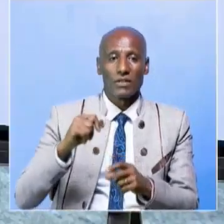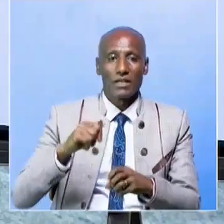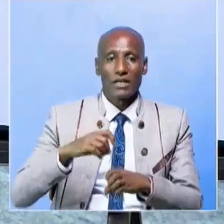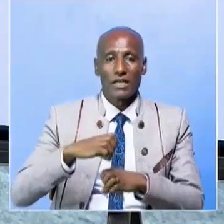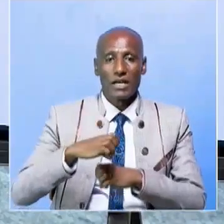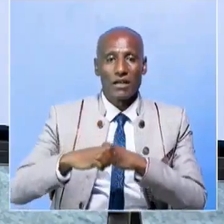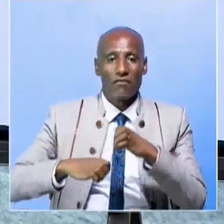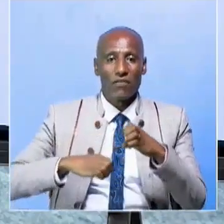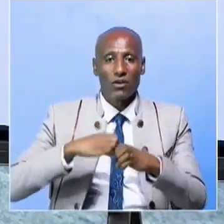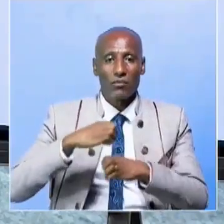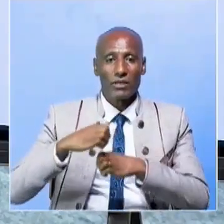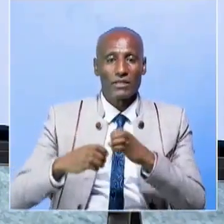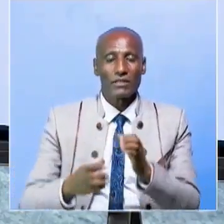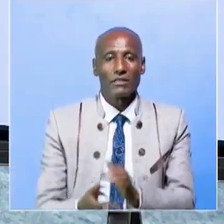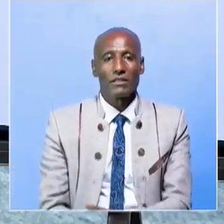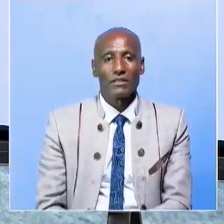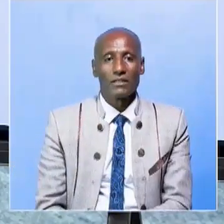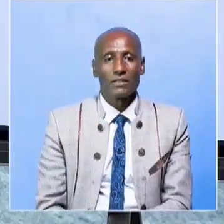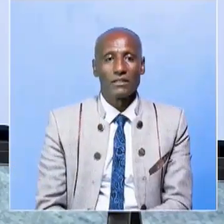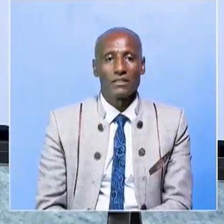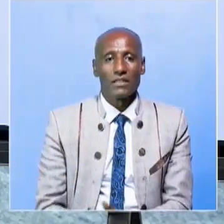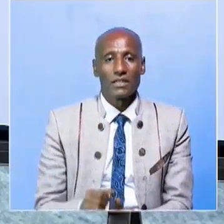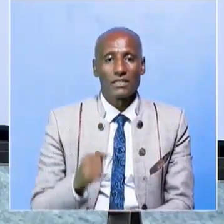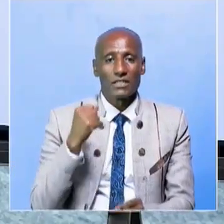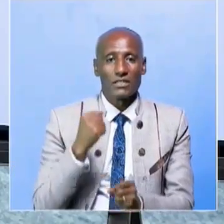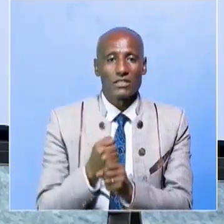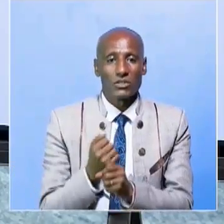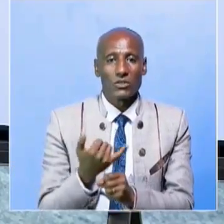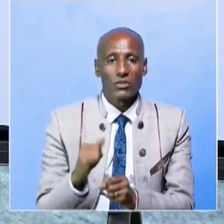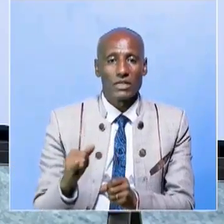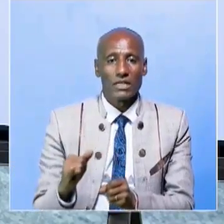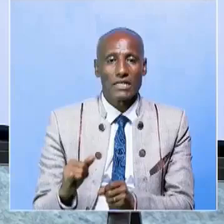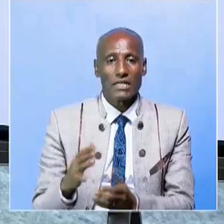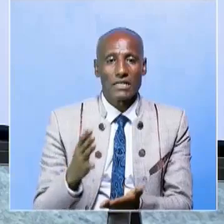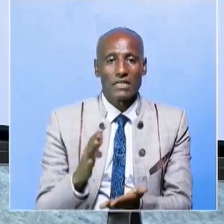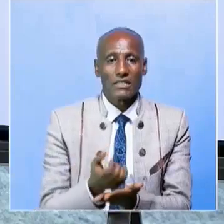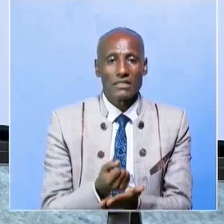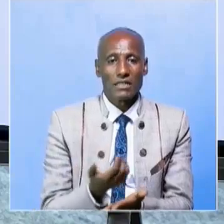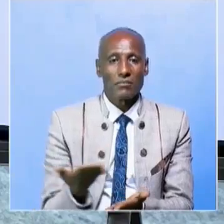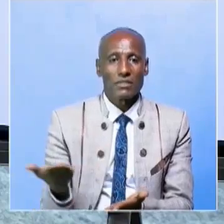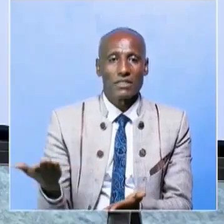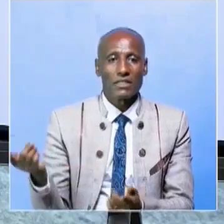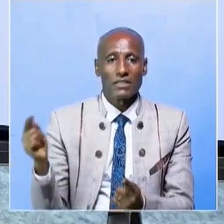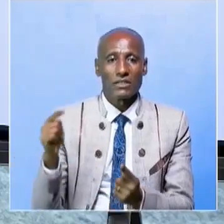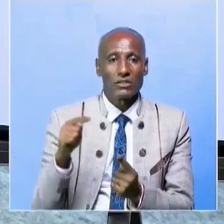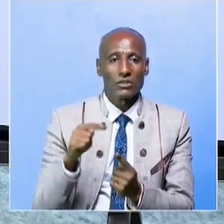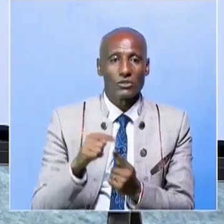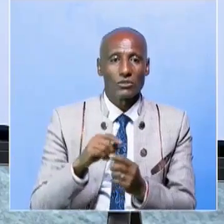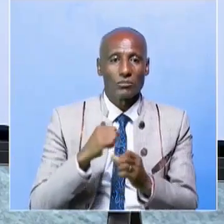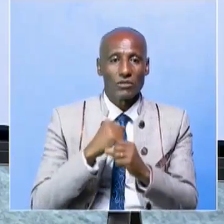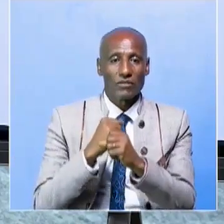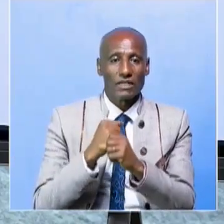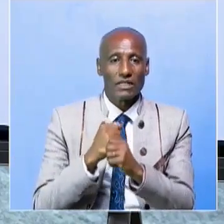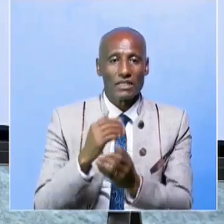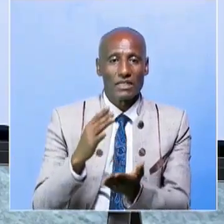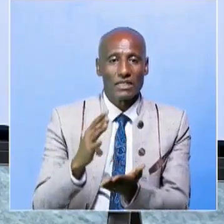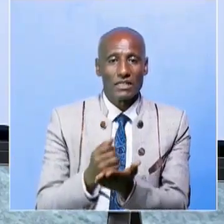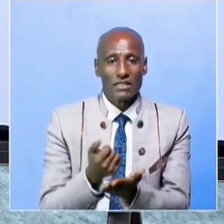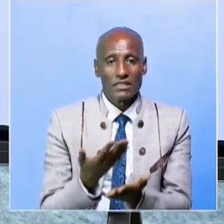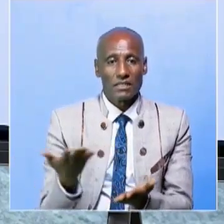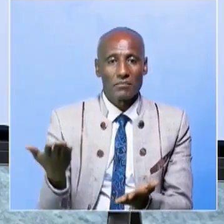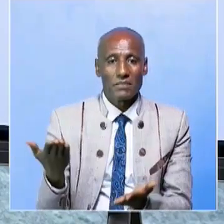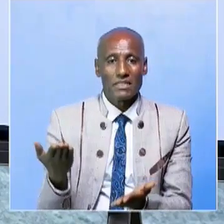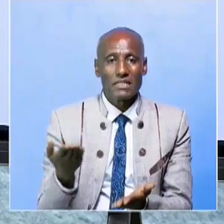This is doing something to prevent something from happening, something bad, especially